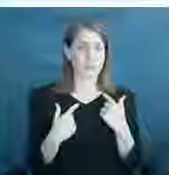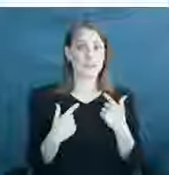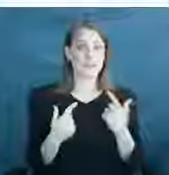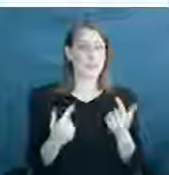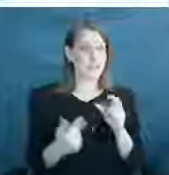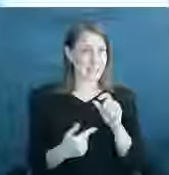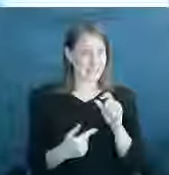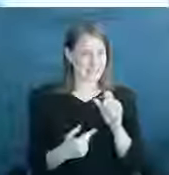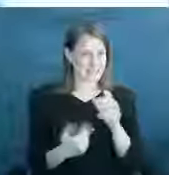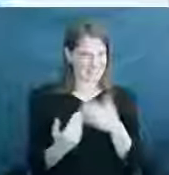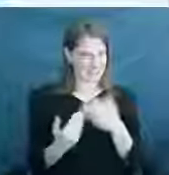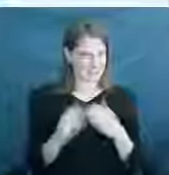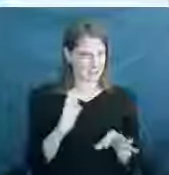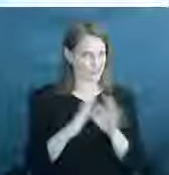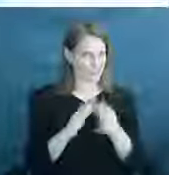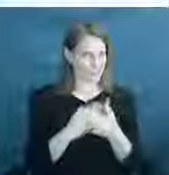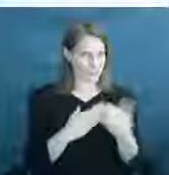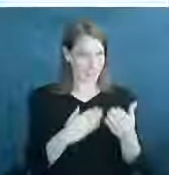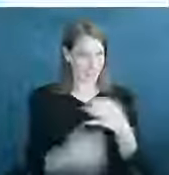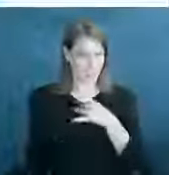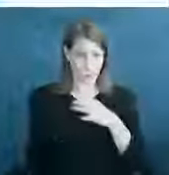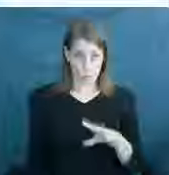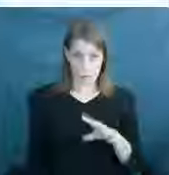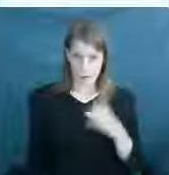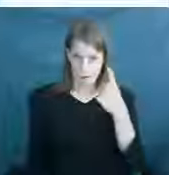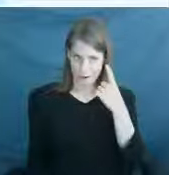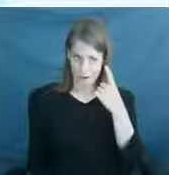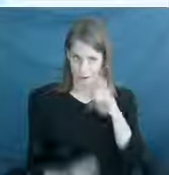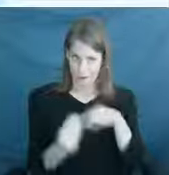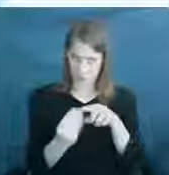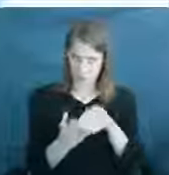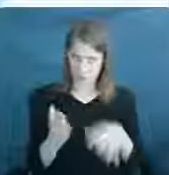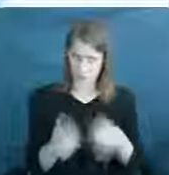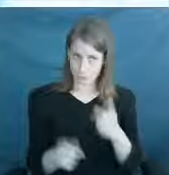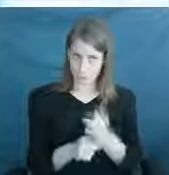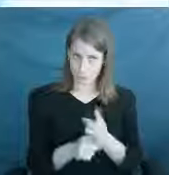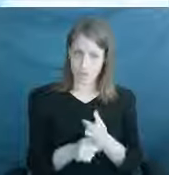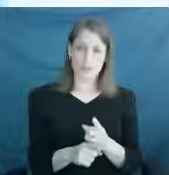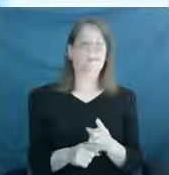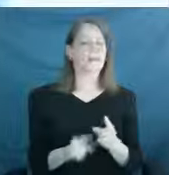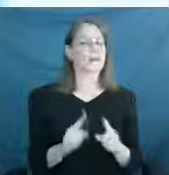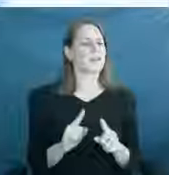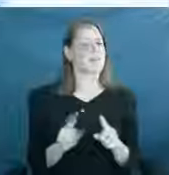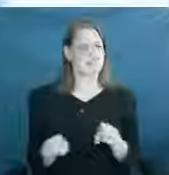life. Because it's very easy to find things you don't like in them. Read what they've done.